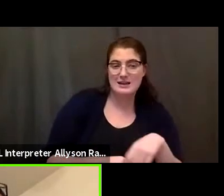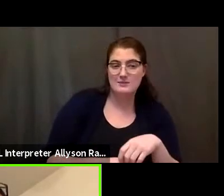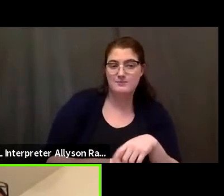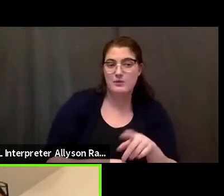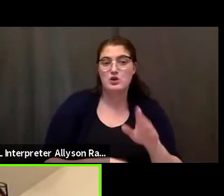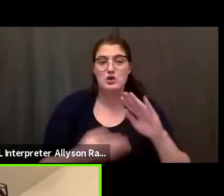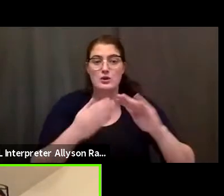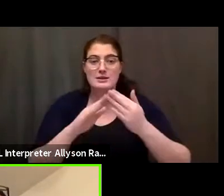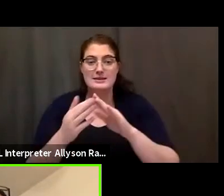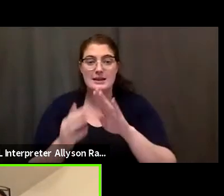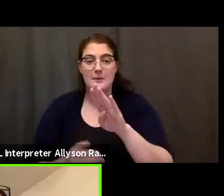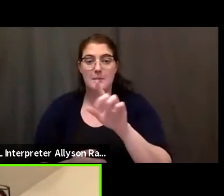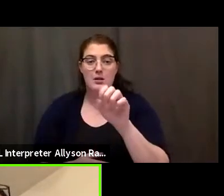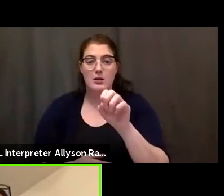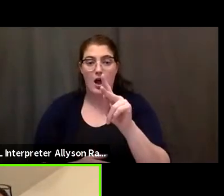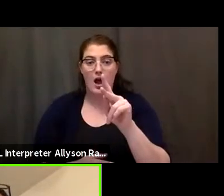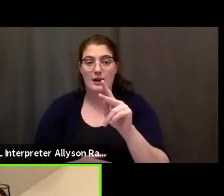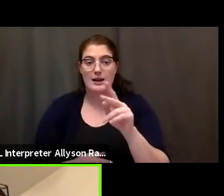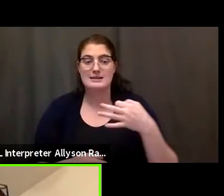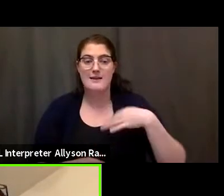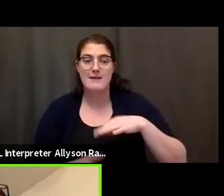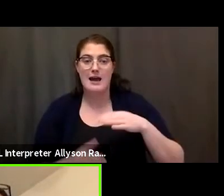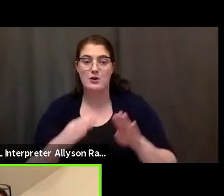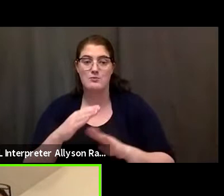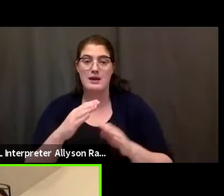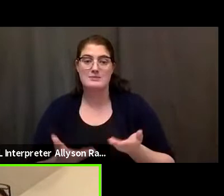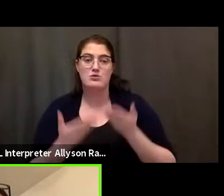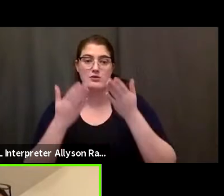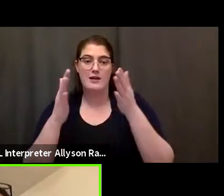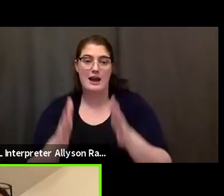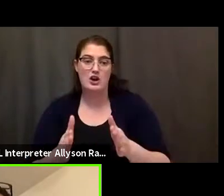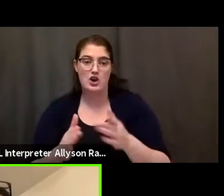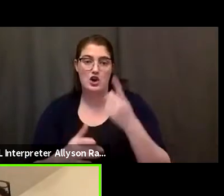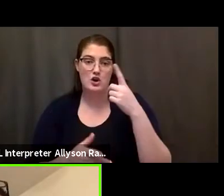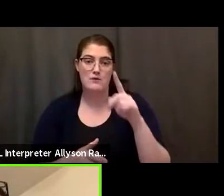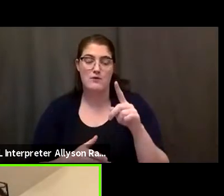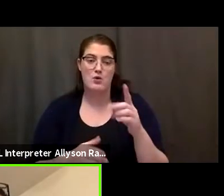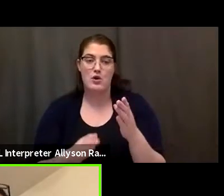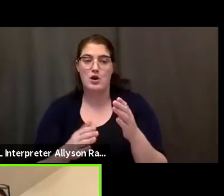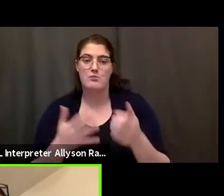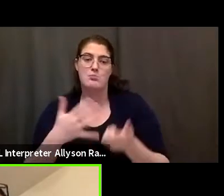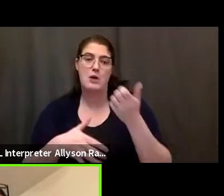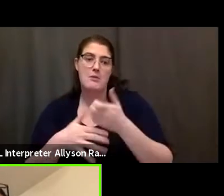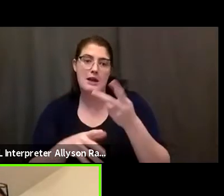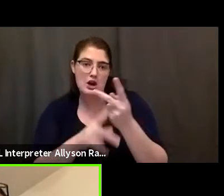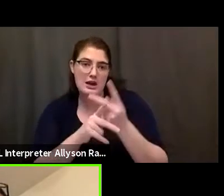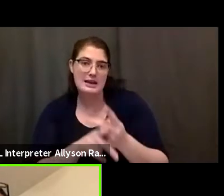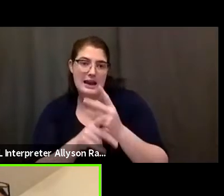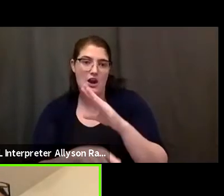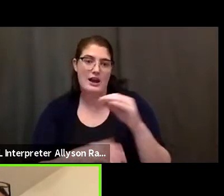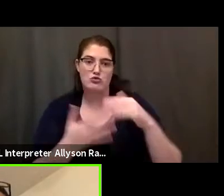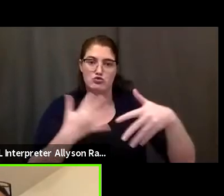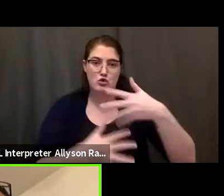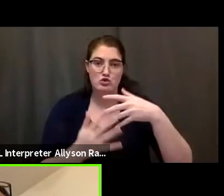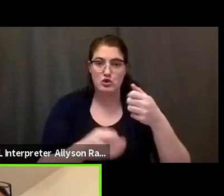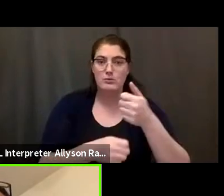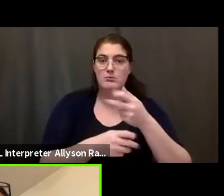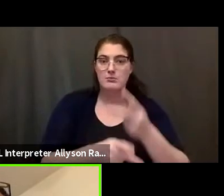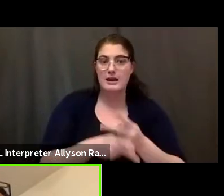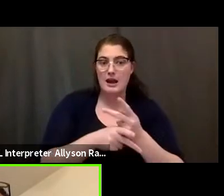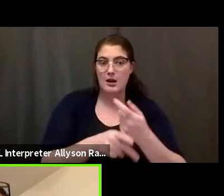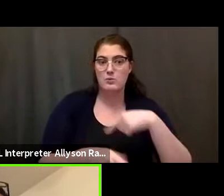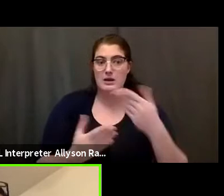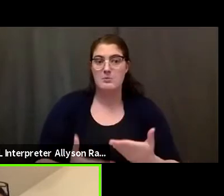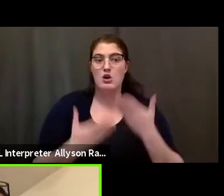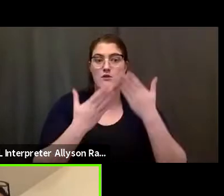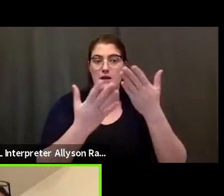is a value-based provider of integrated primary care, behavioral health, and social care. And we provide services